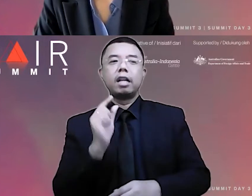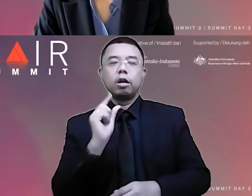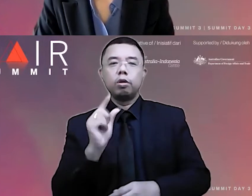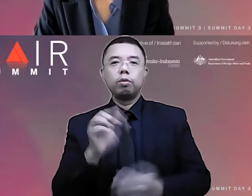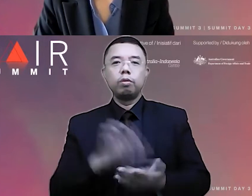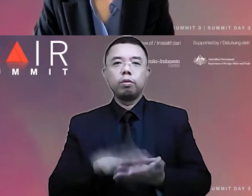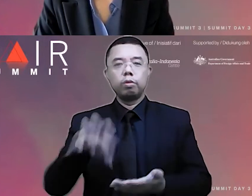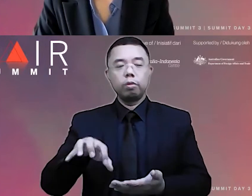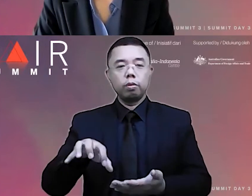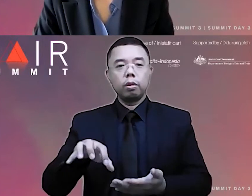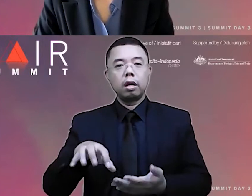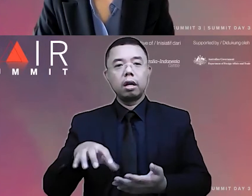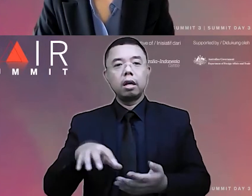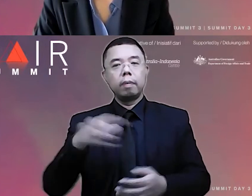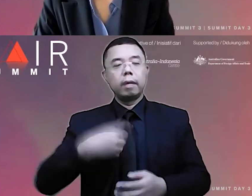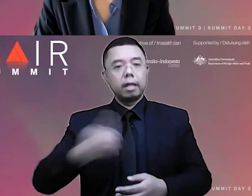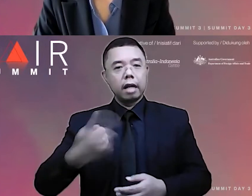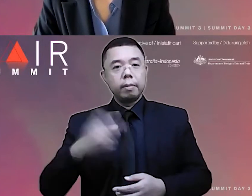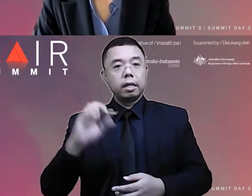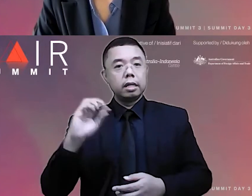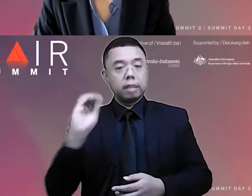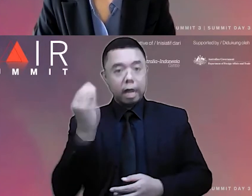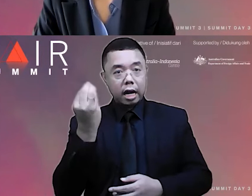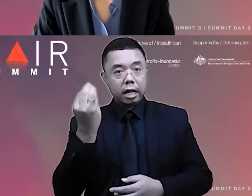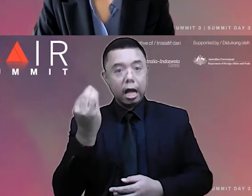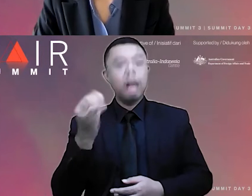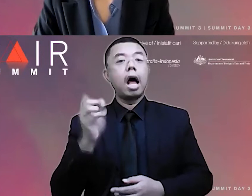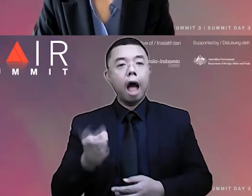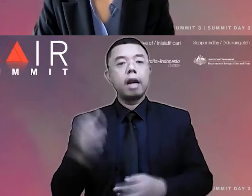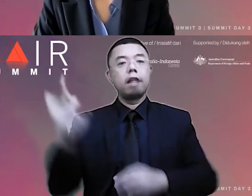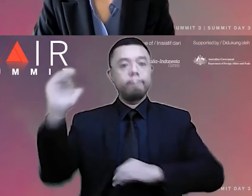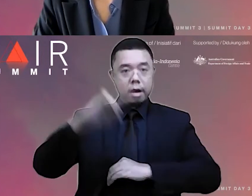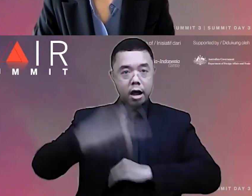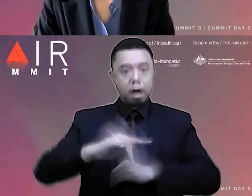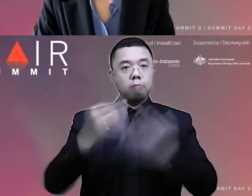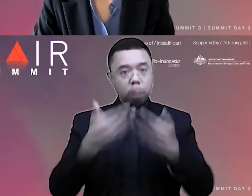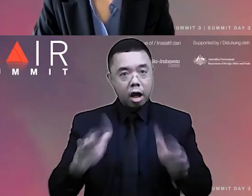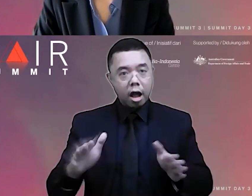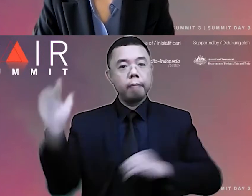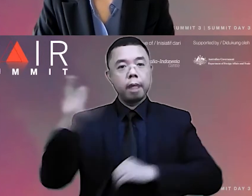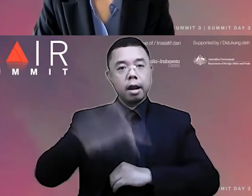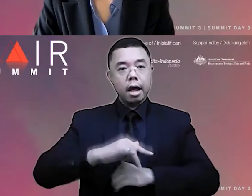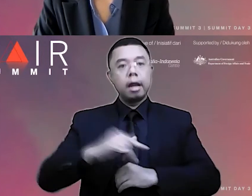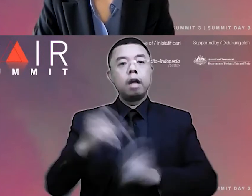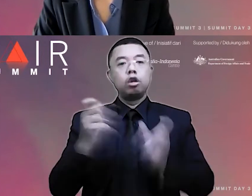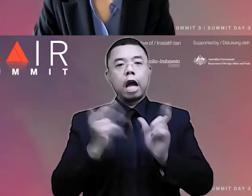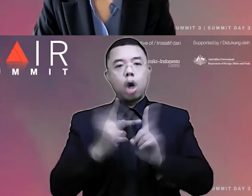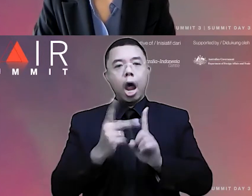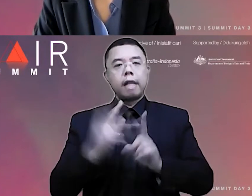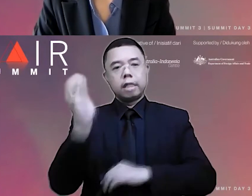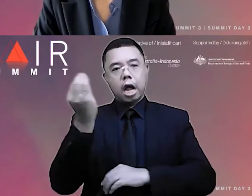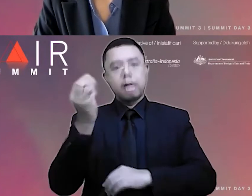the airport of International Airport Soekarno-Hatta. And we reach out more than 67,000